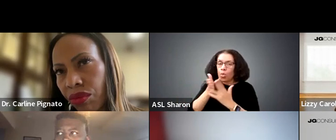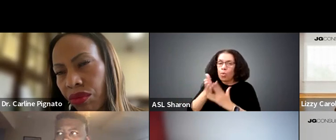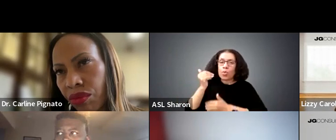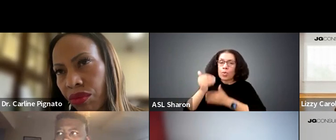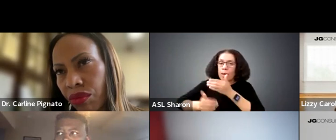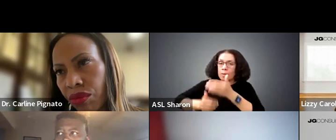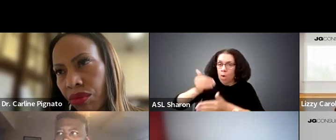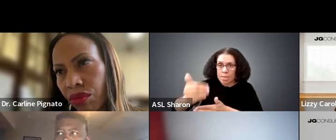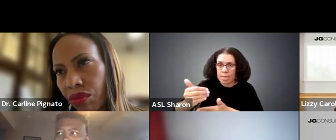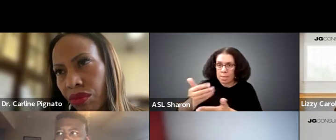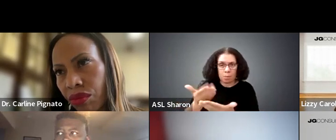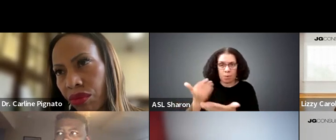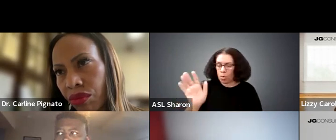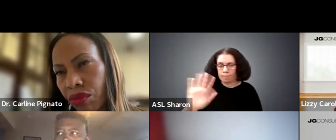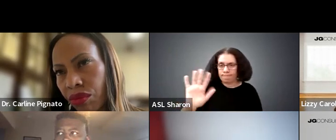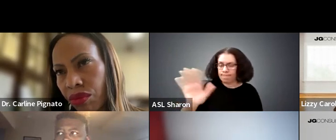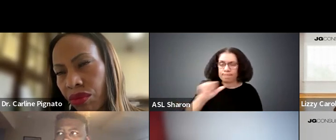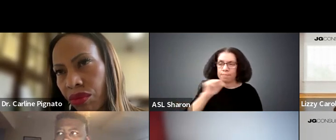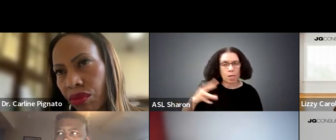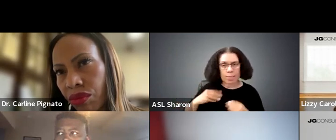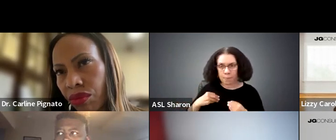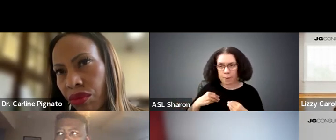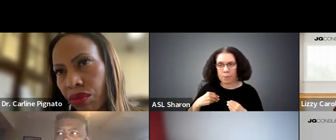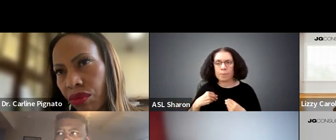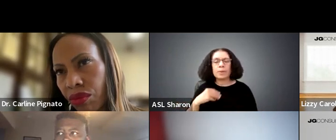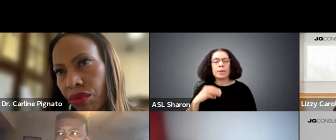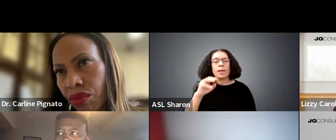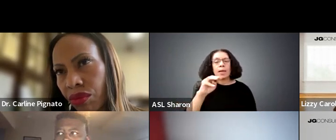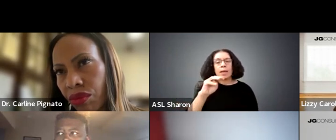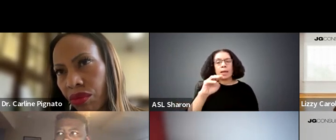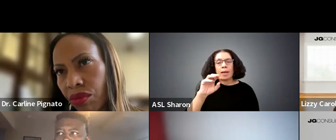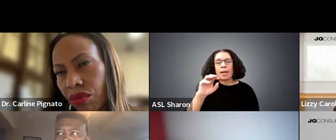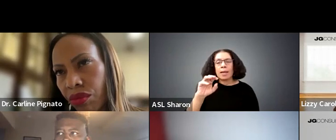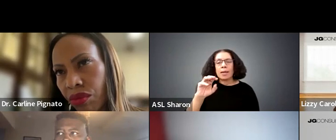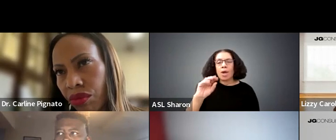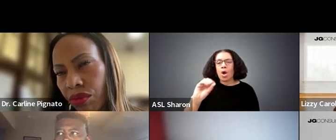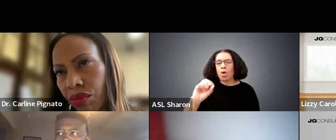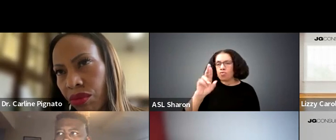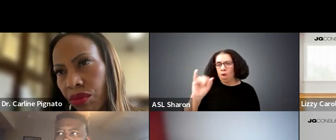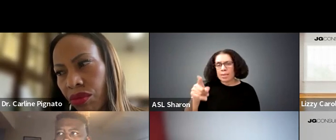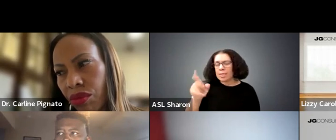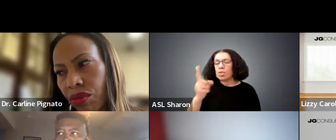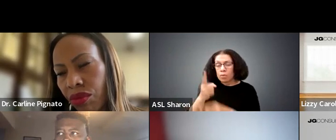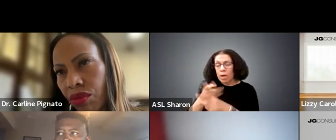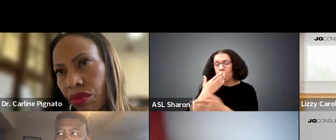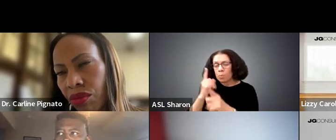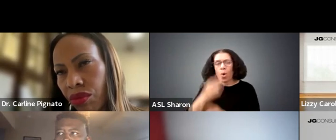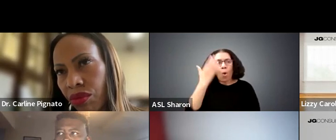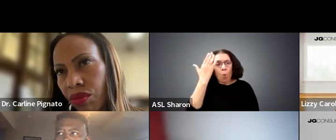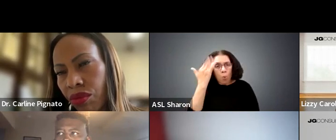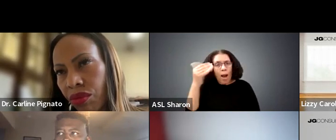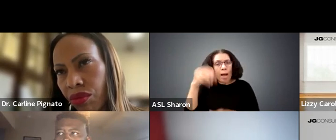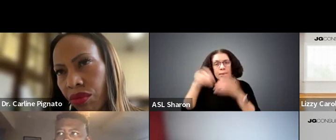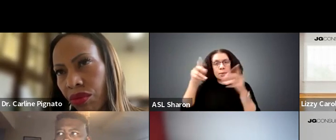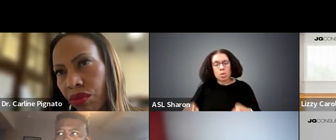stages. The second point that I would make, and Ms. Harvey, you have a very good point. Why do we do it in person? So I'm going to be